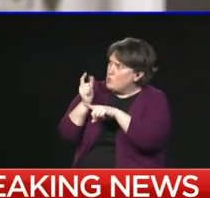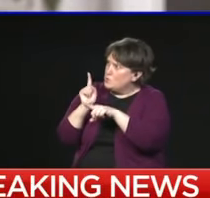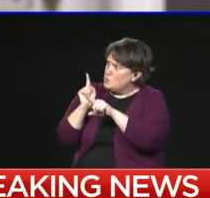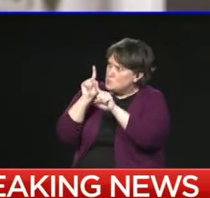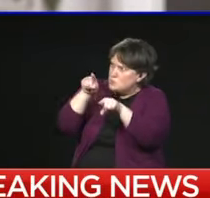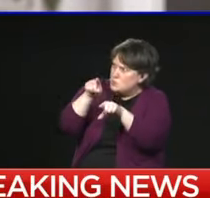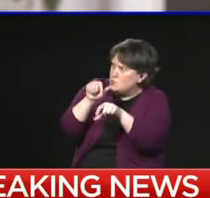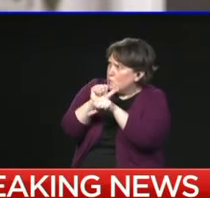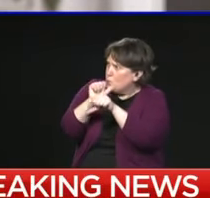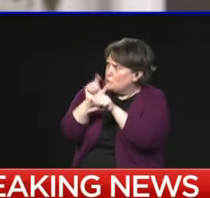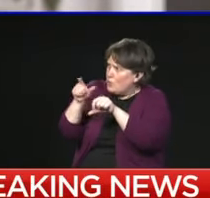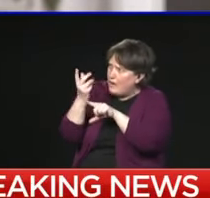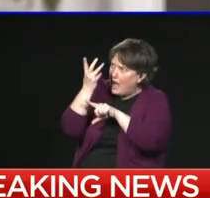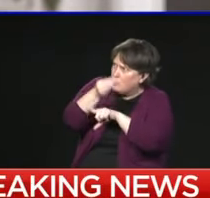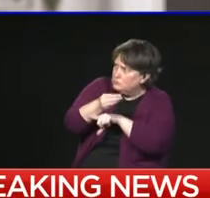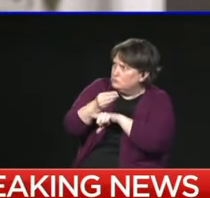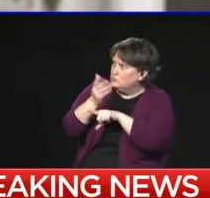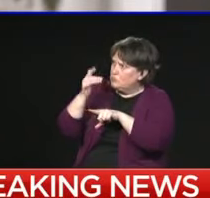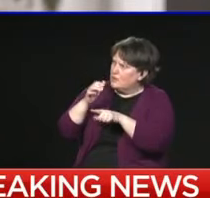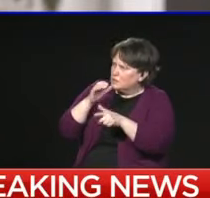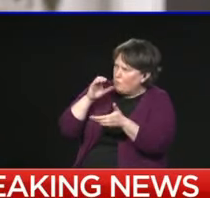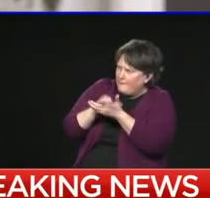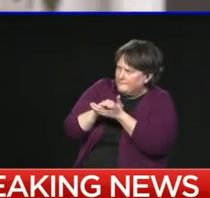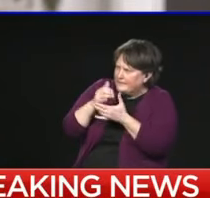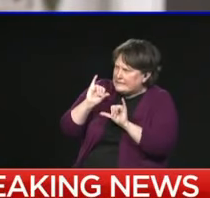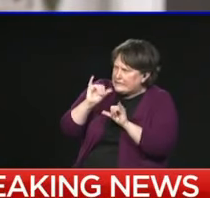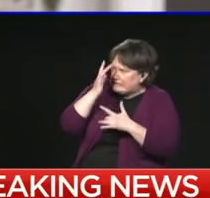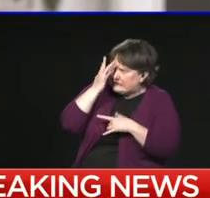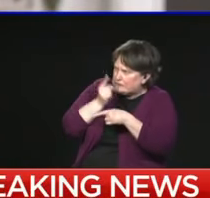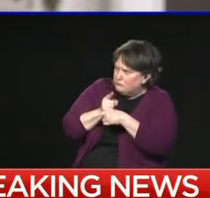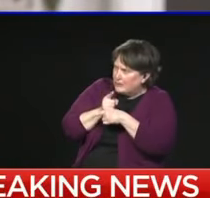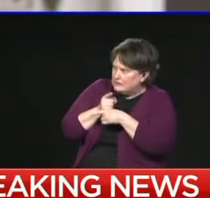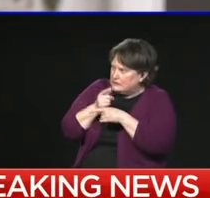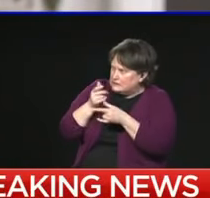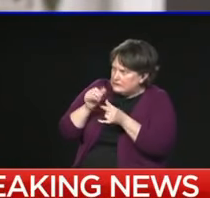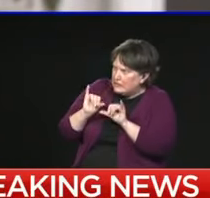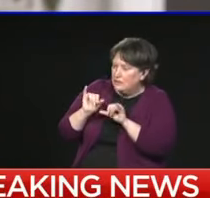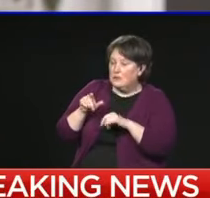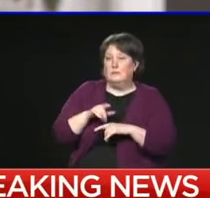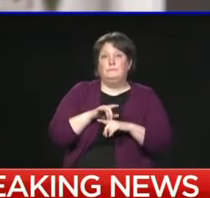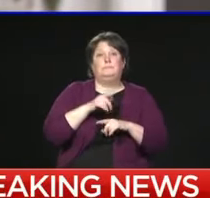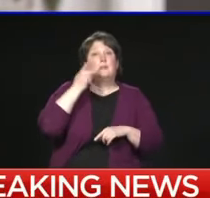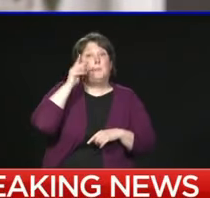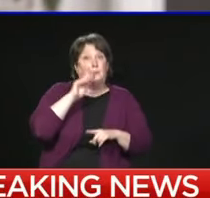can emerge from it tomorrow? And is your wife